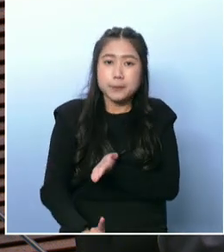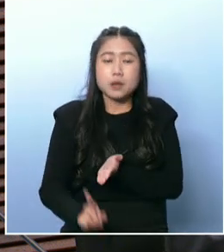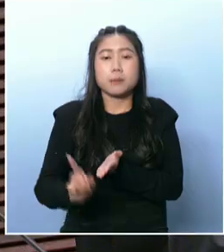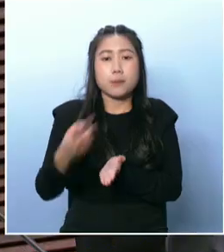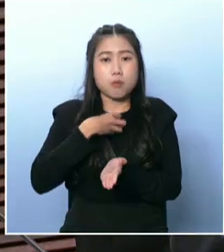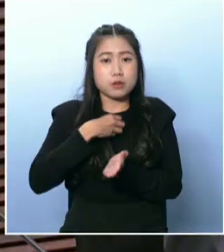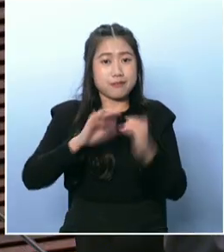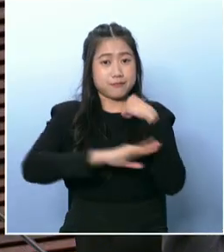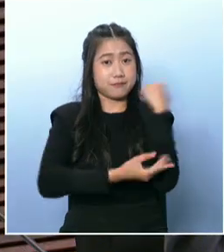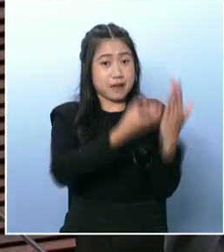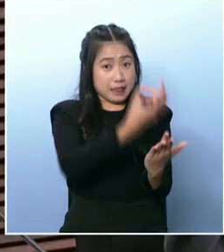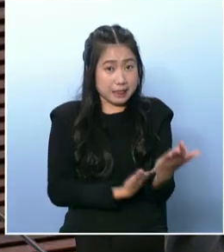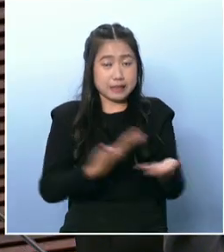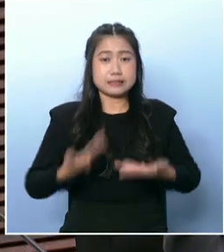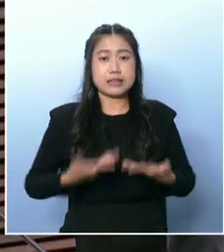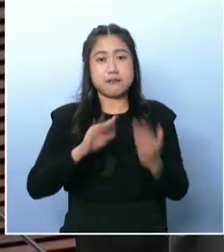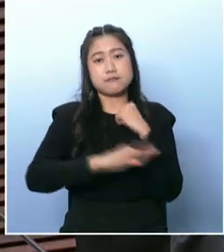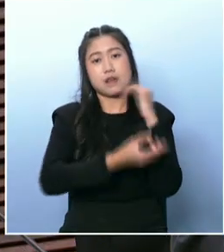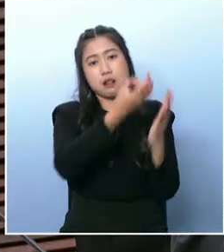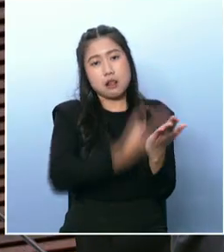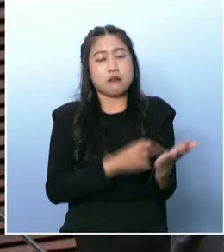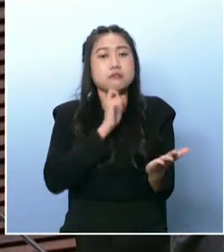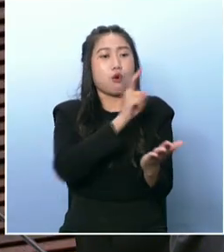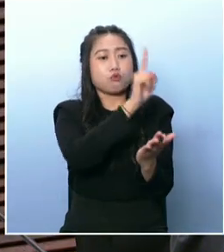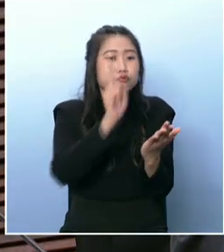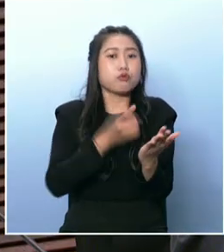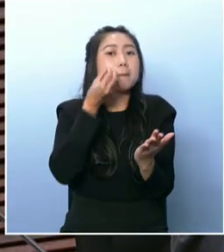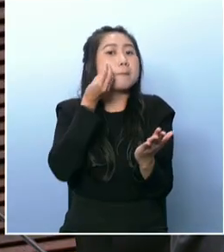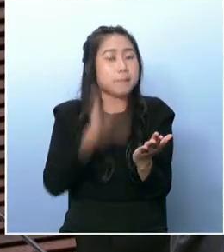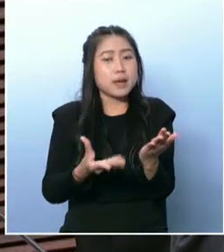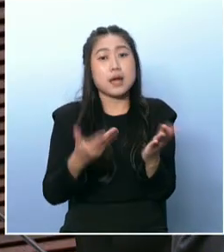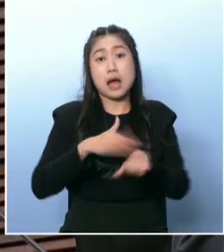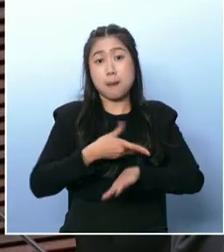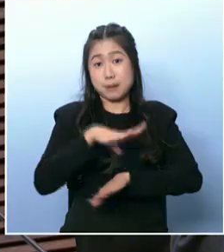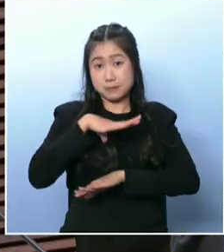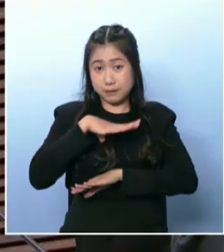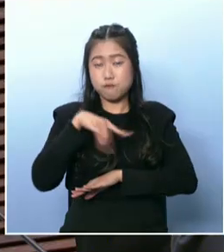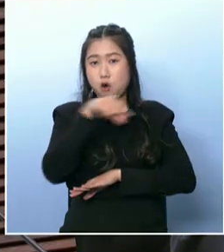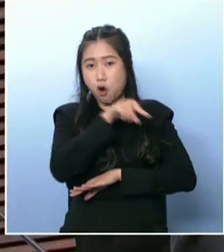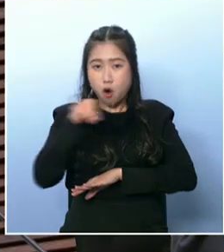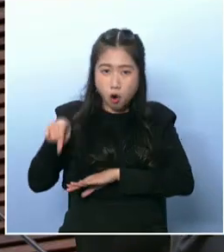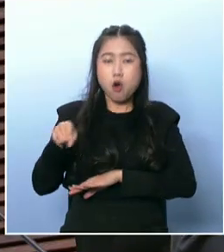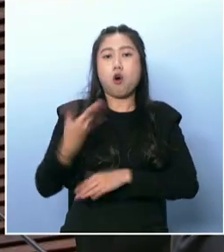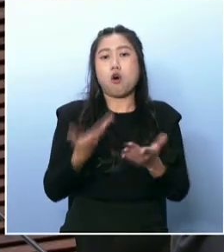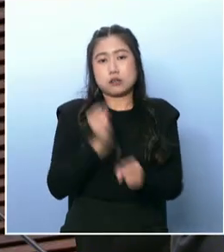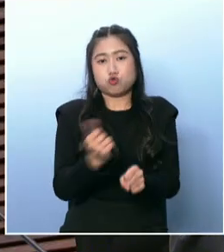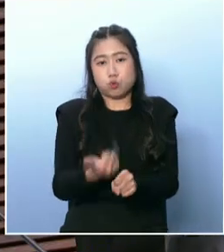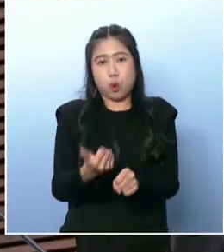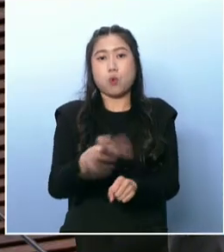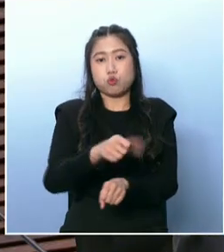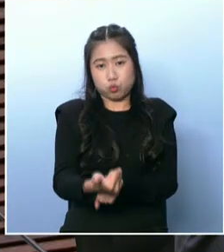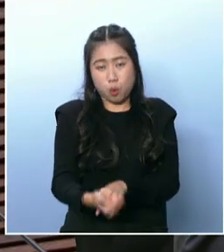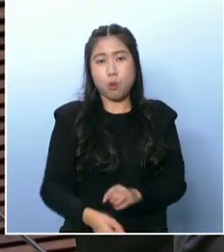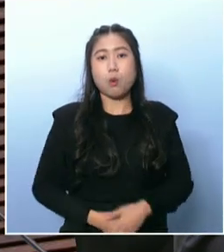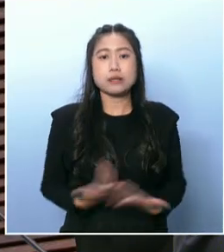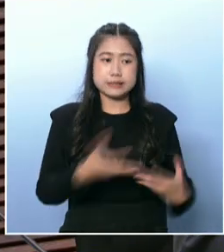helpful, and they have been given us some exemptions under the current legislation which we